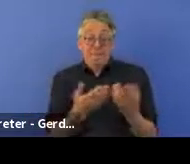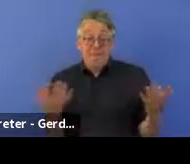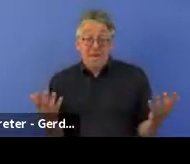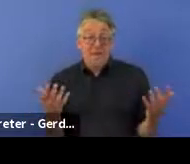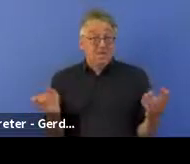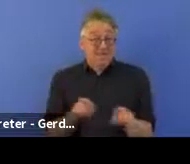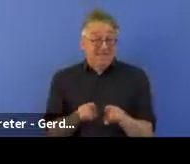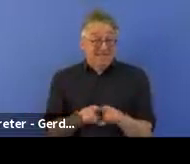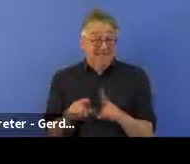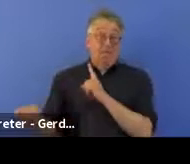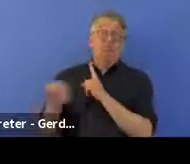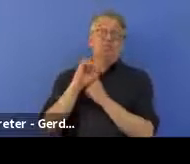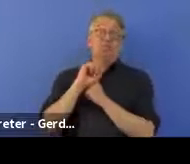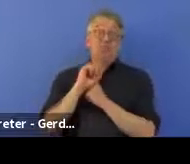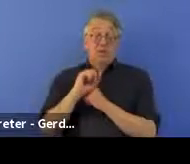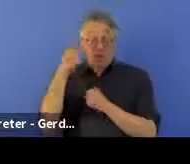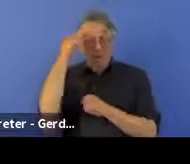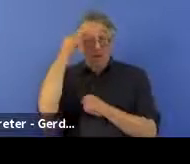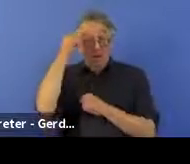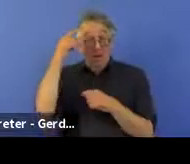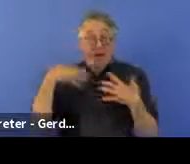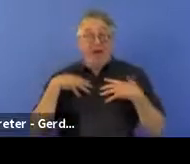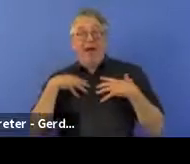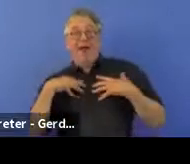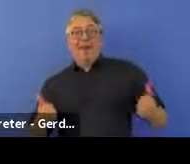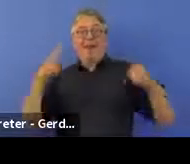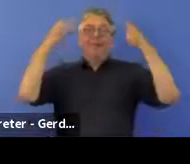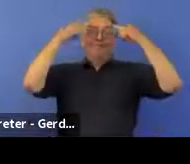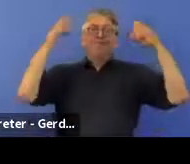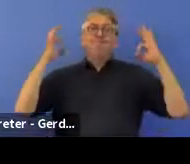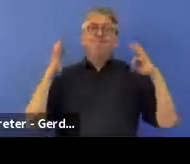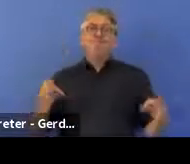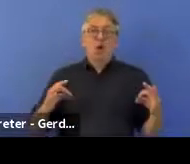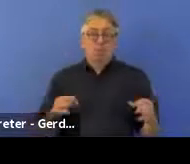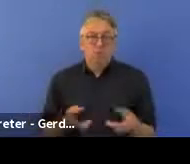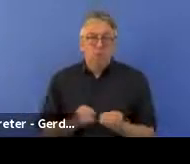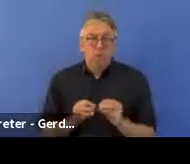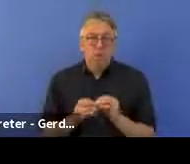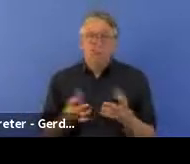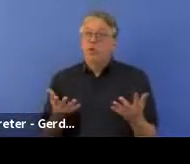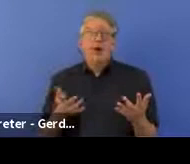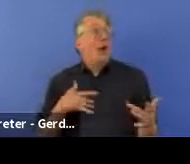mental health problem, because they also have to stop socializing.